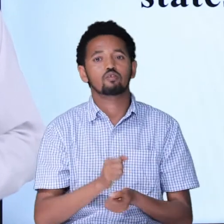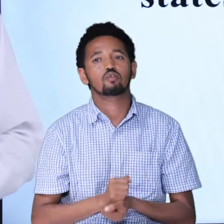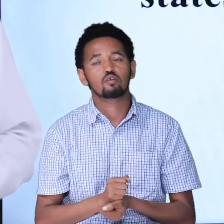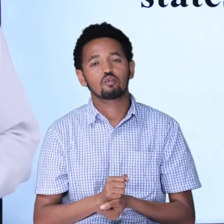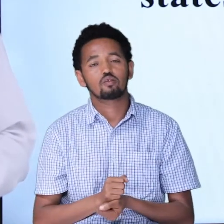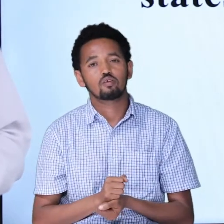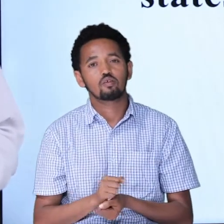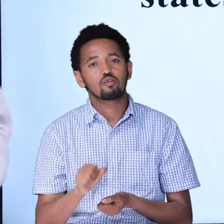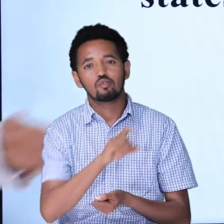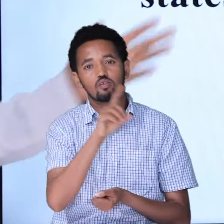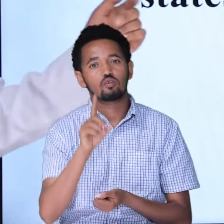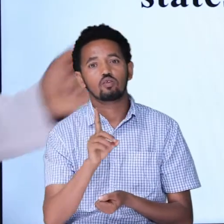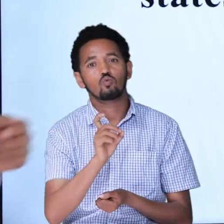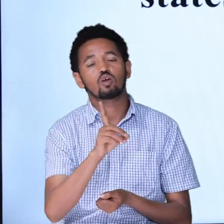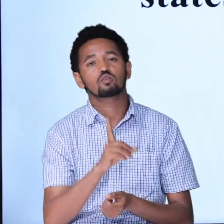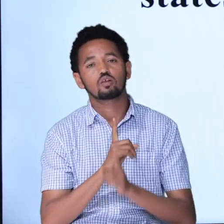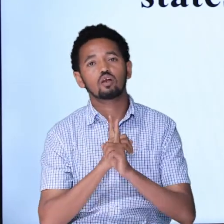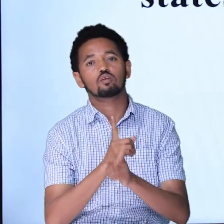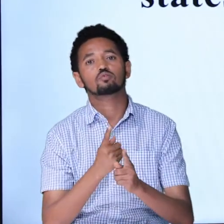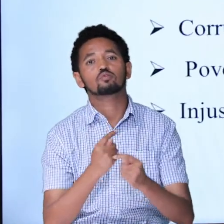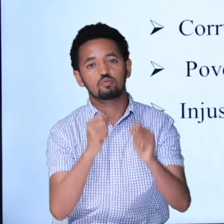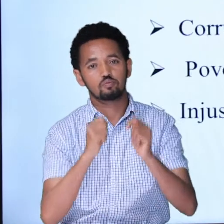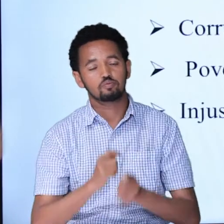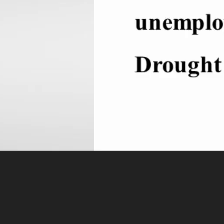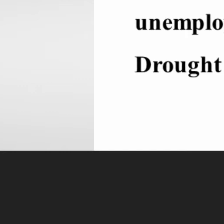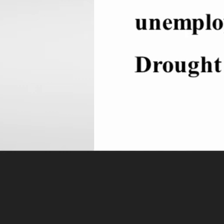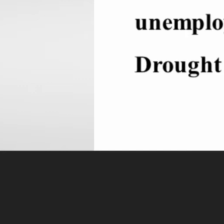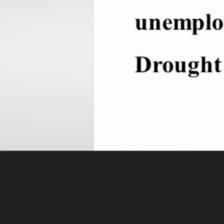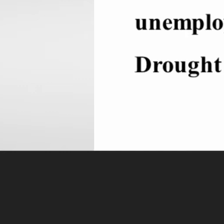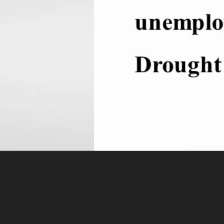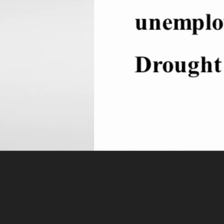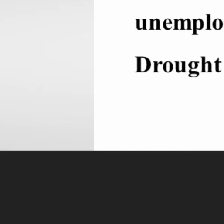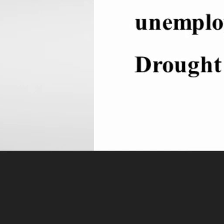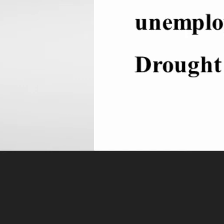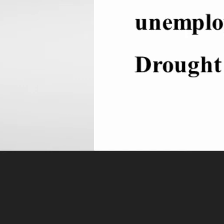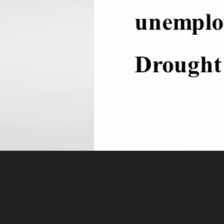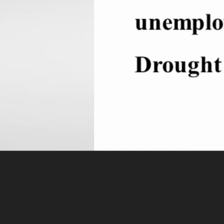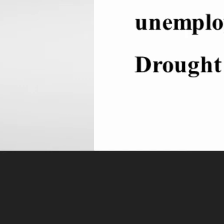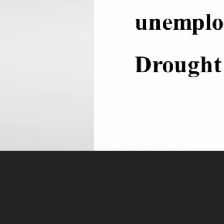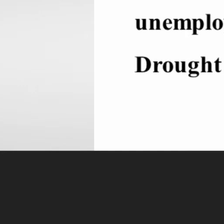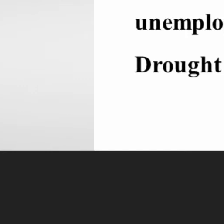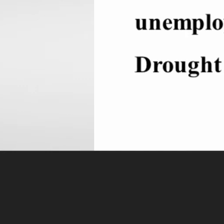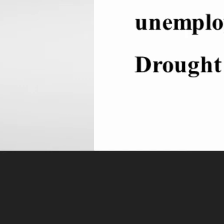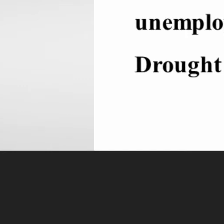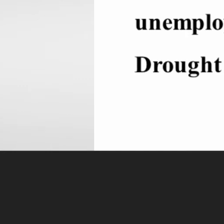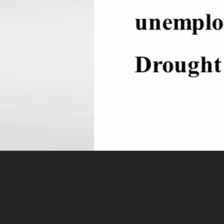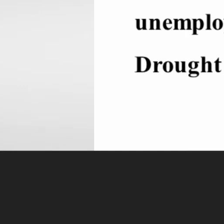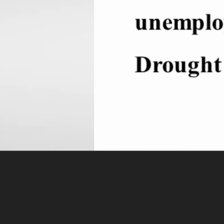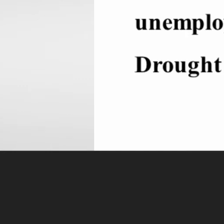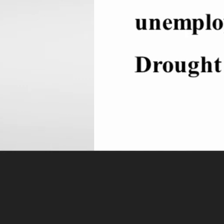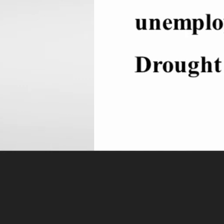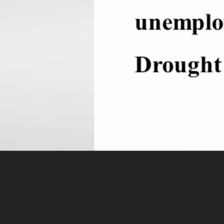major problems of the current African state?